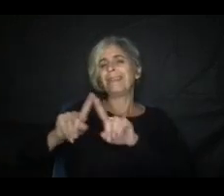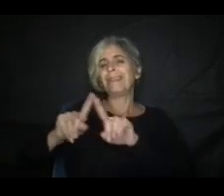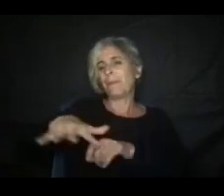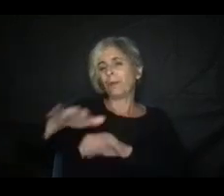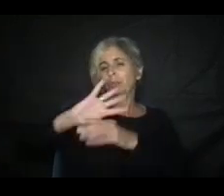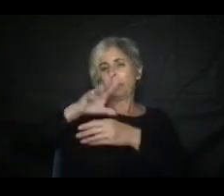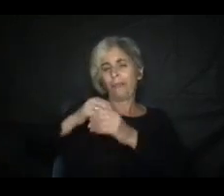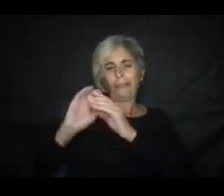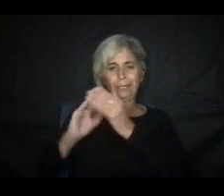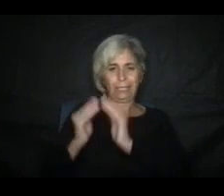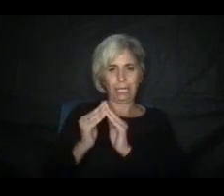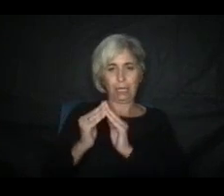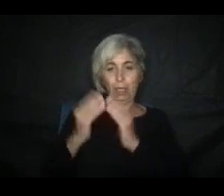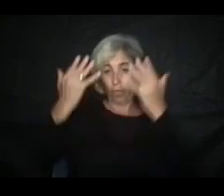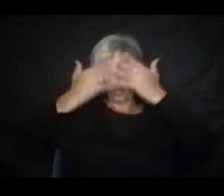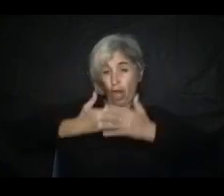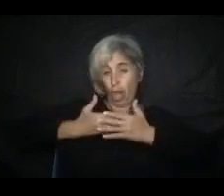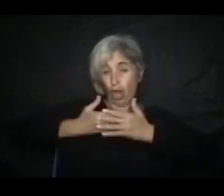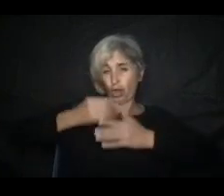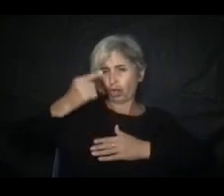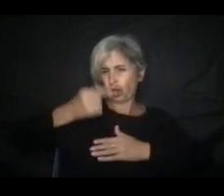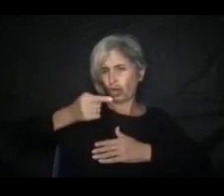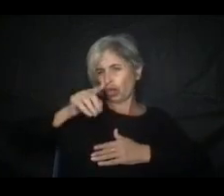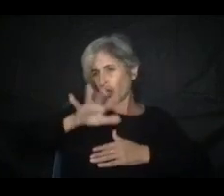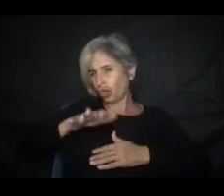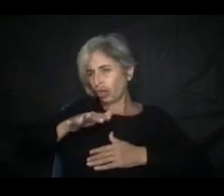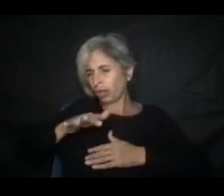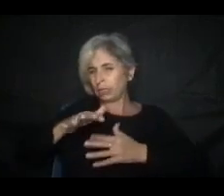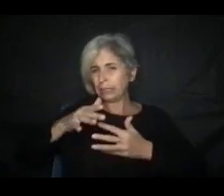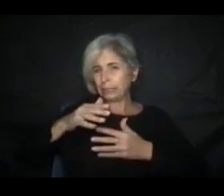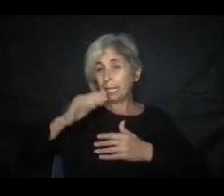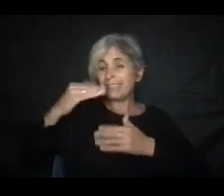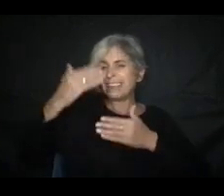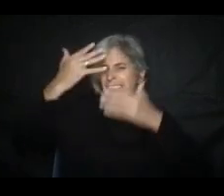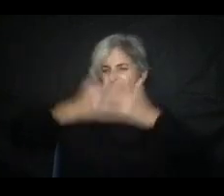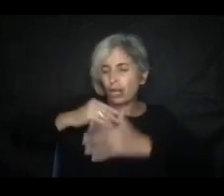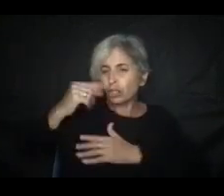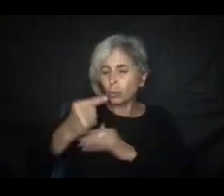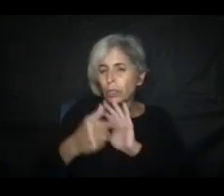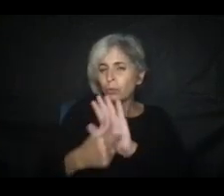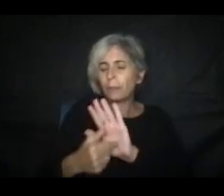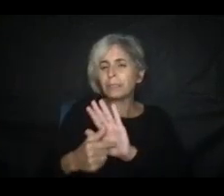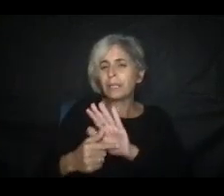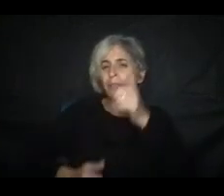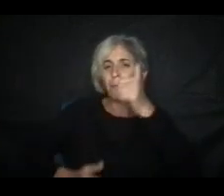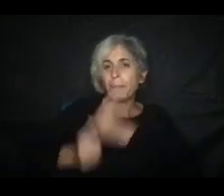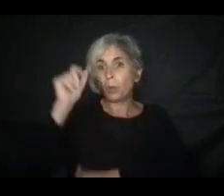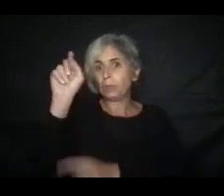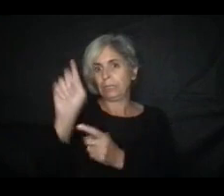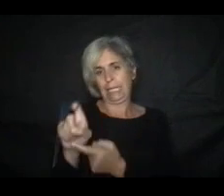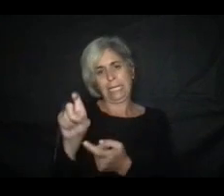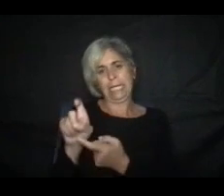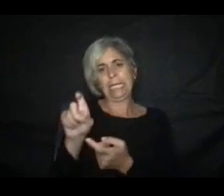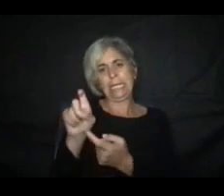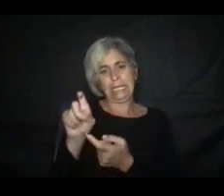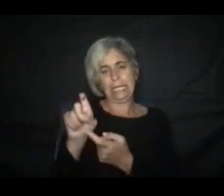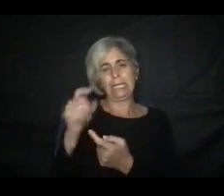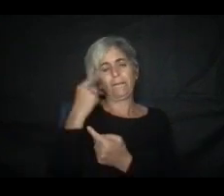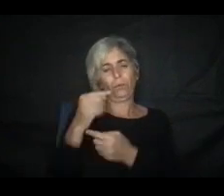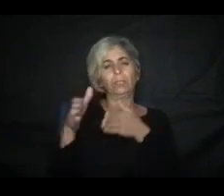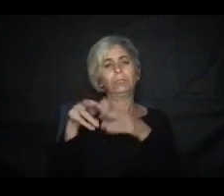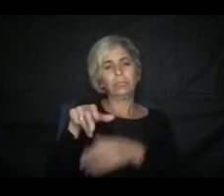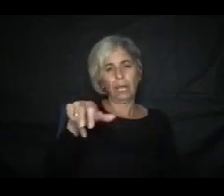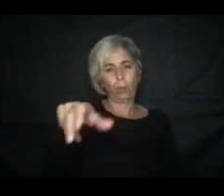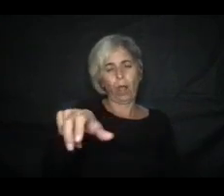the darker the shade of green is represents the most need for sidewalks. So we're